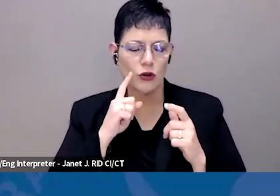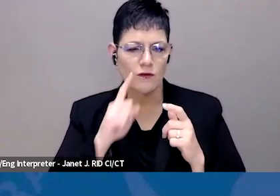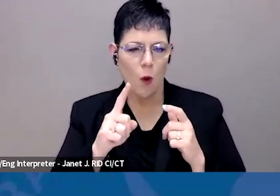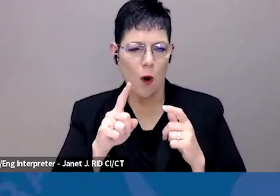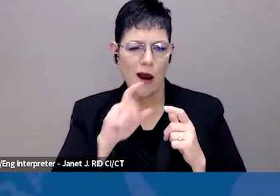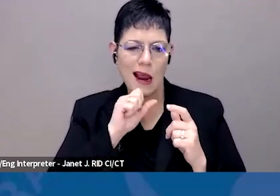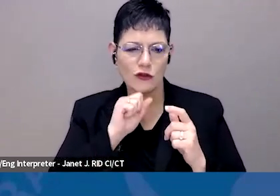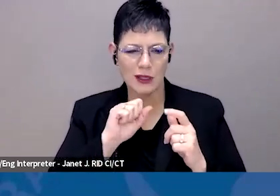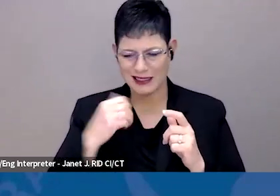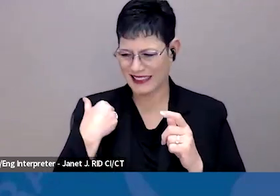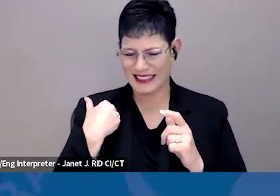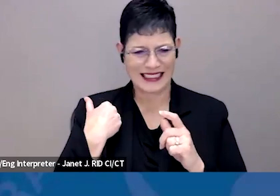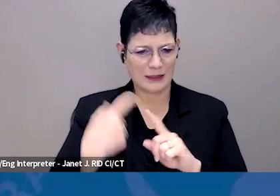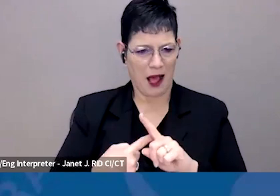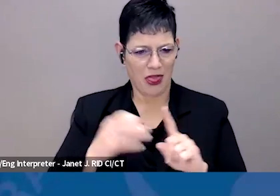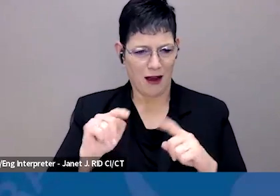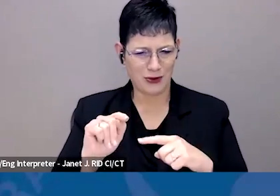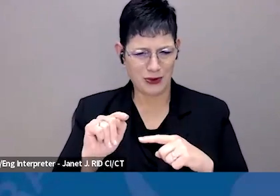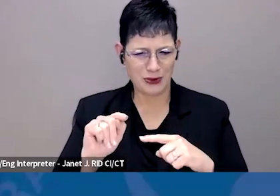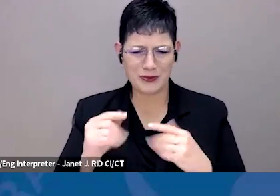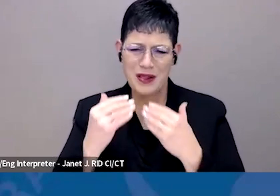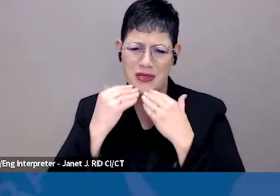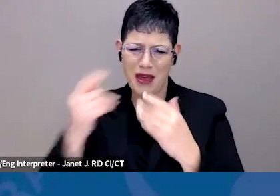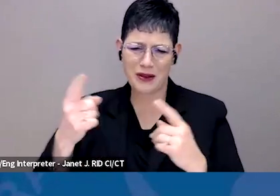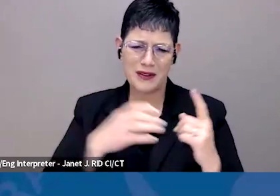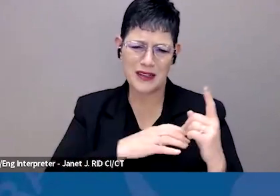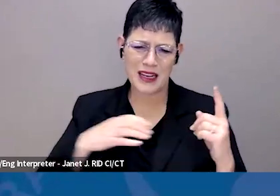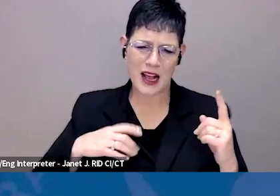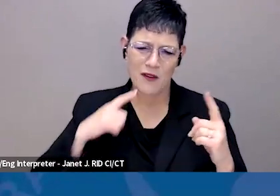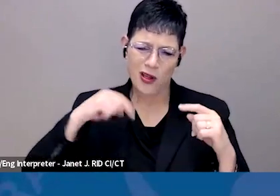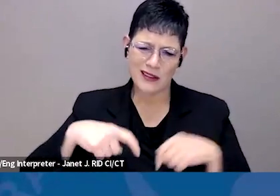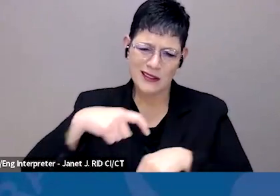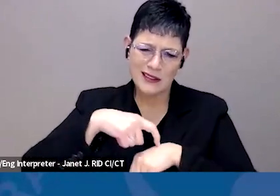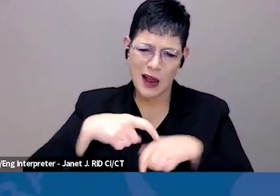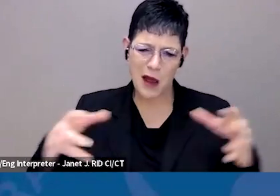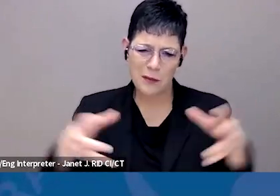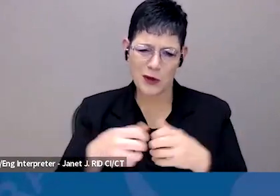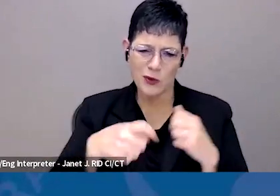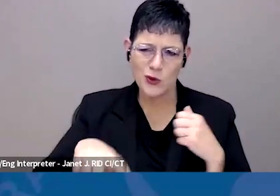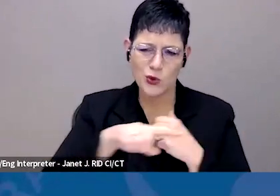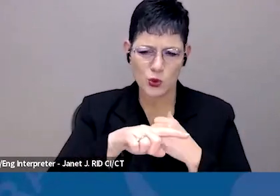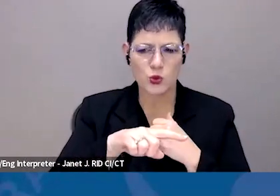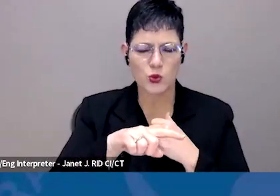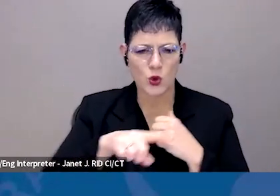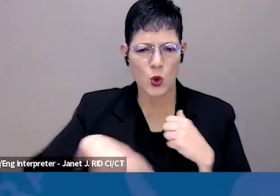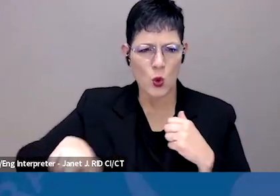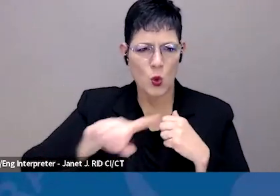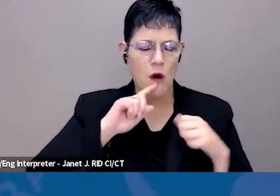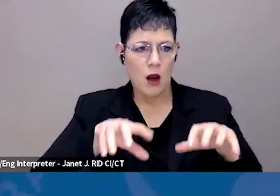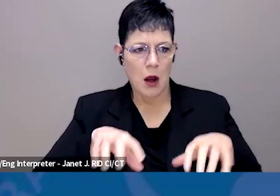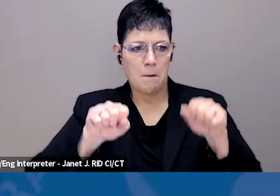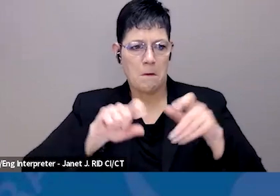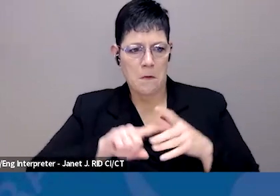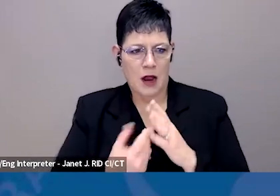October. I want to first start by thanking council members for this opportunity to meet with all of you as you are resuming your work